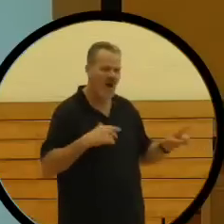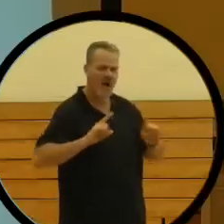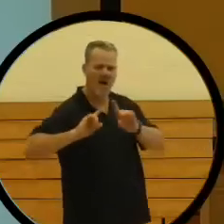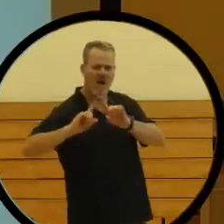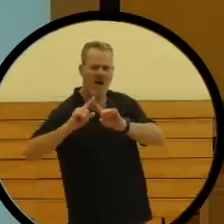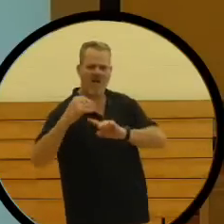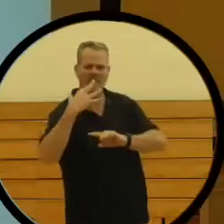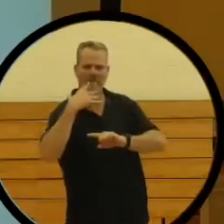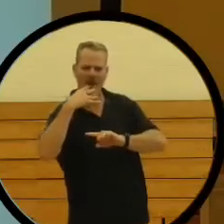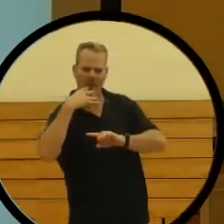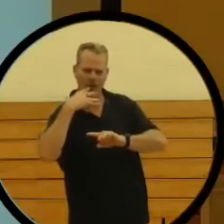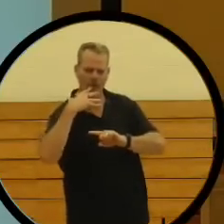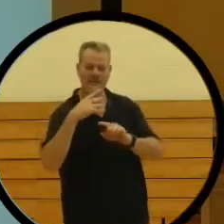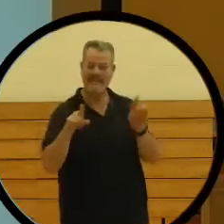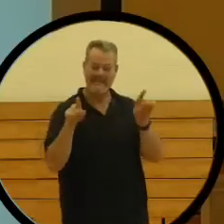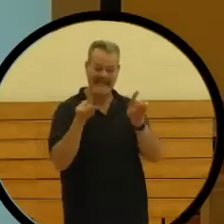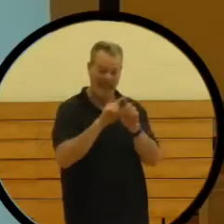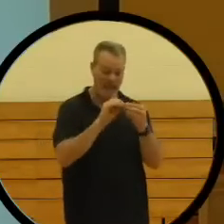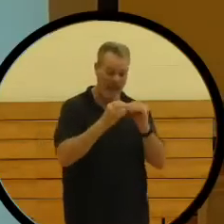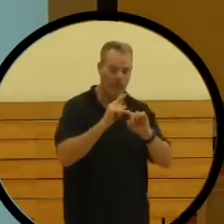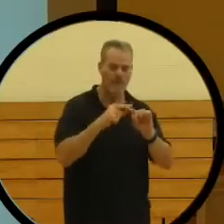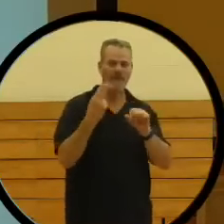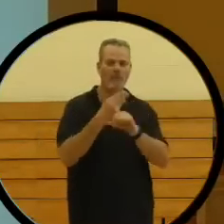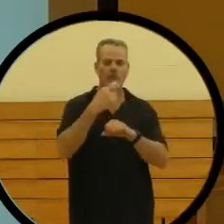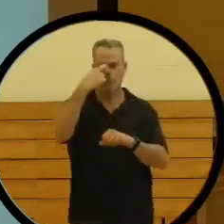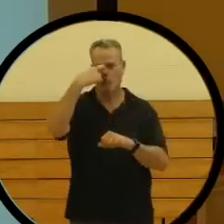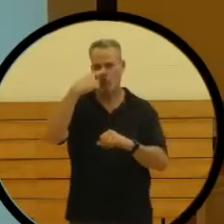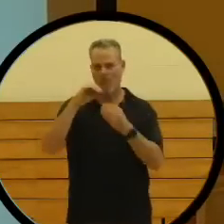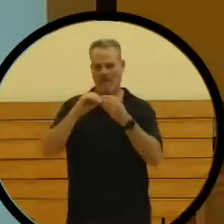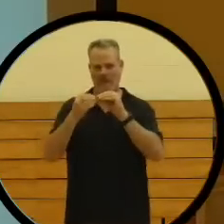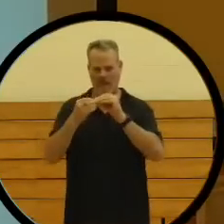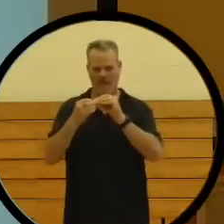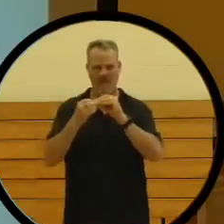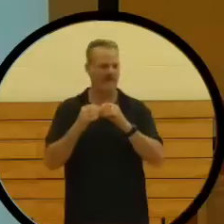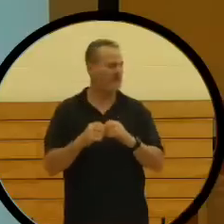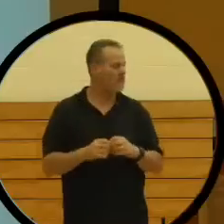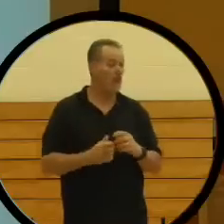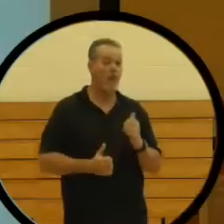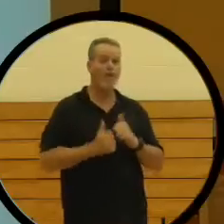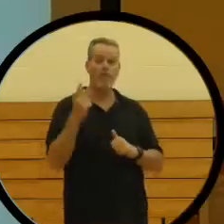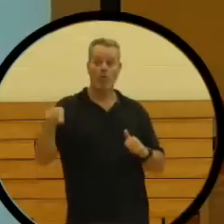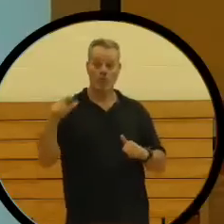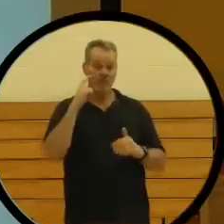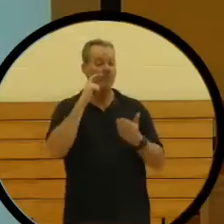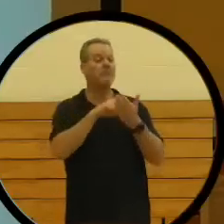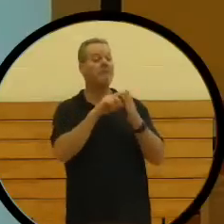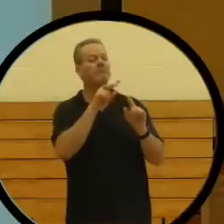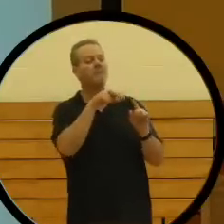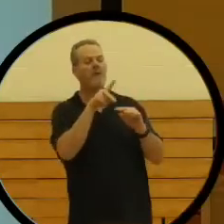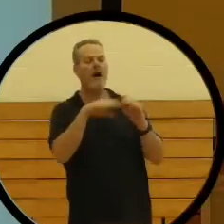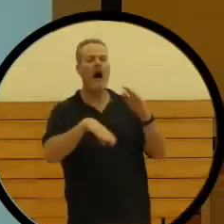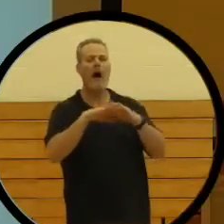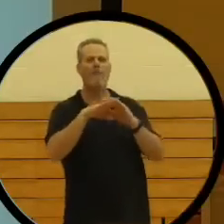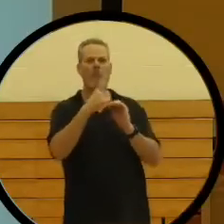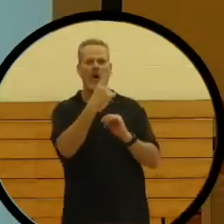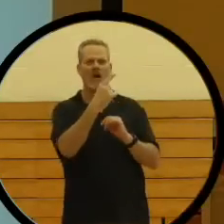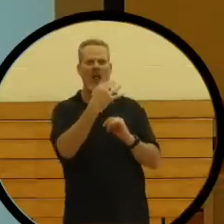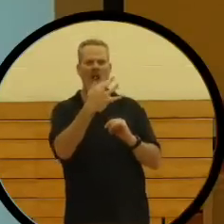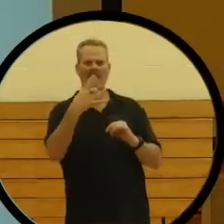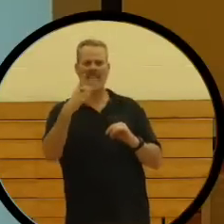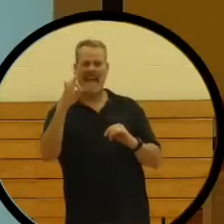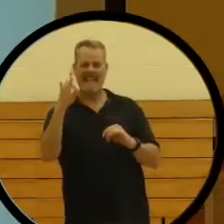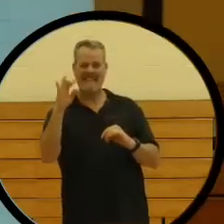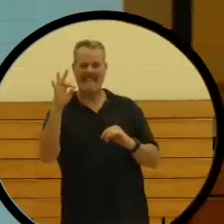so it goes through the same numbers, but in Roman numerals. And I think most of us can read the Roman numerals up to 10, or at least up to